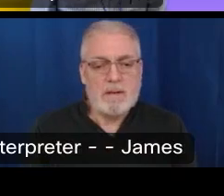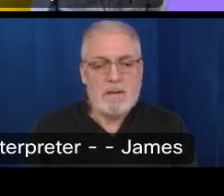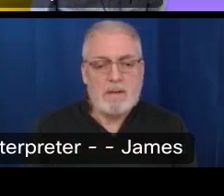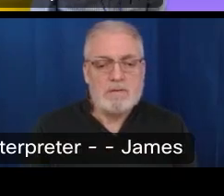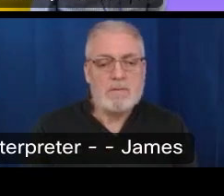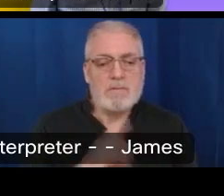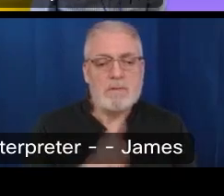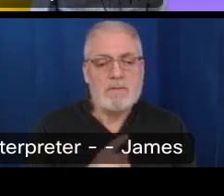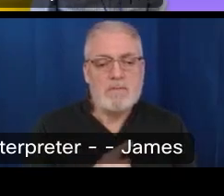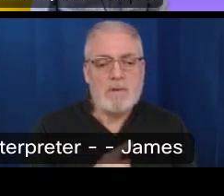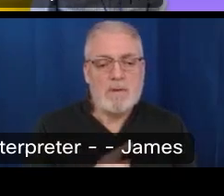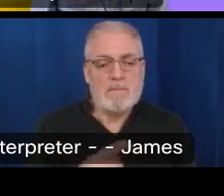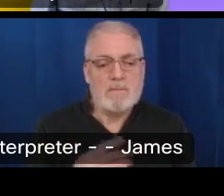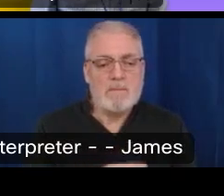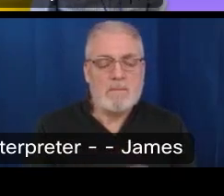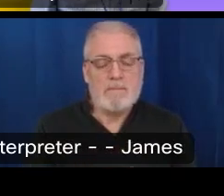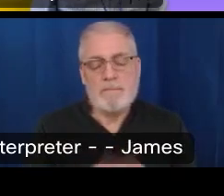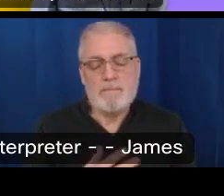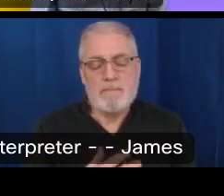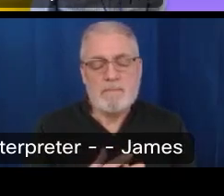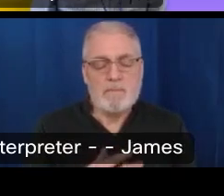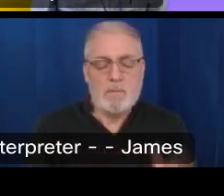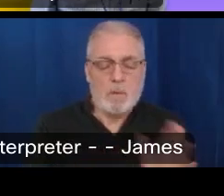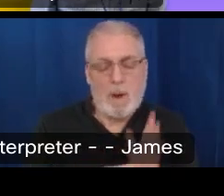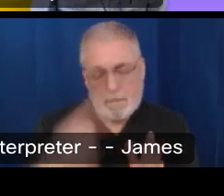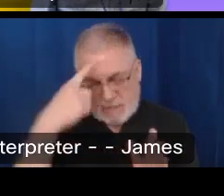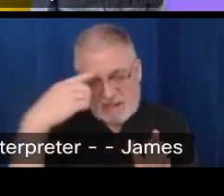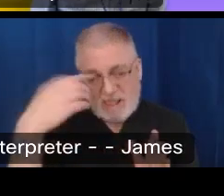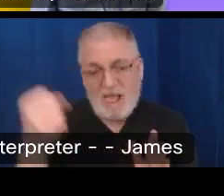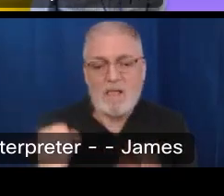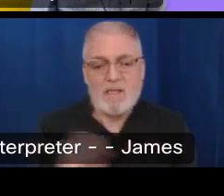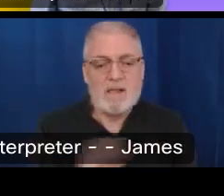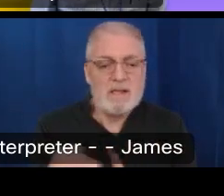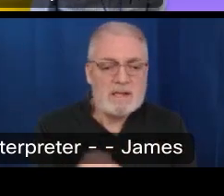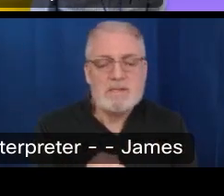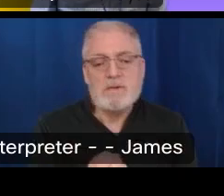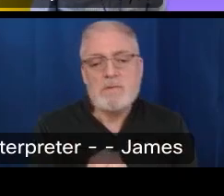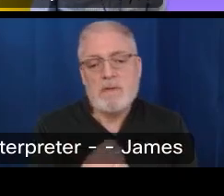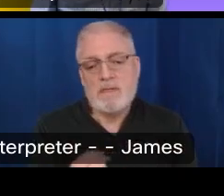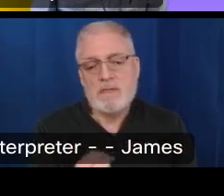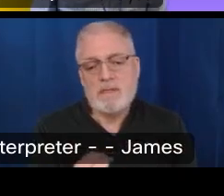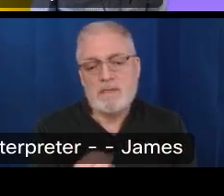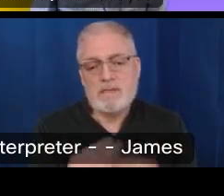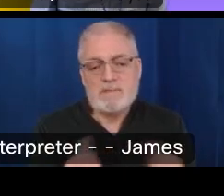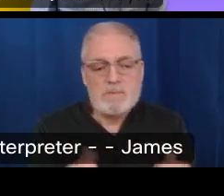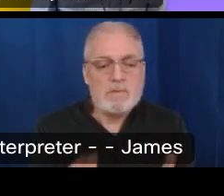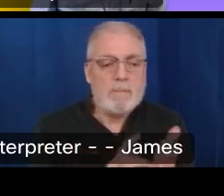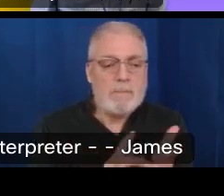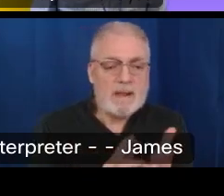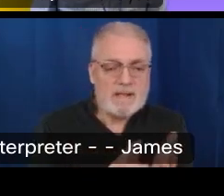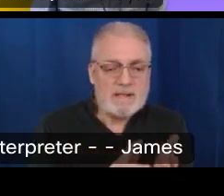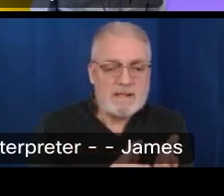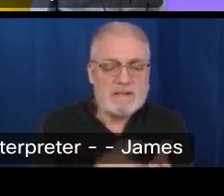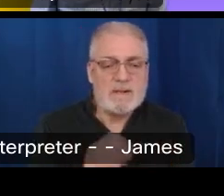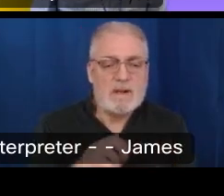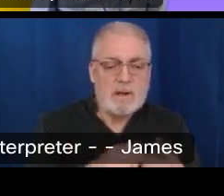development. And they're really focused on people who are boarding in emergency rooms,